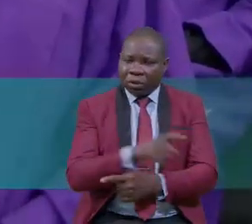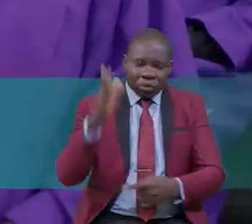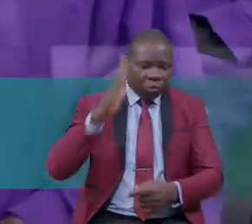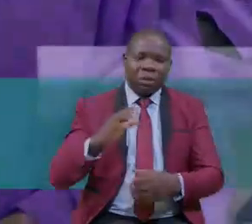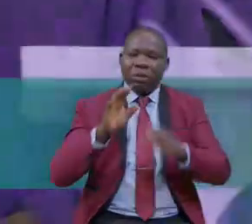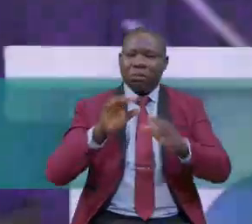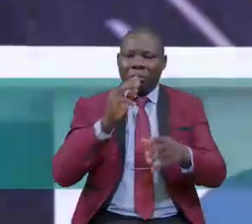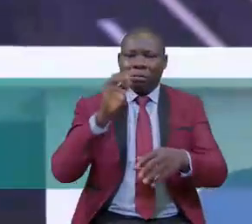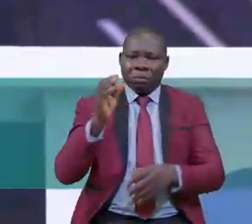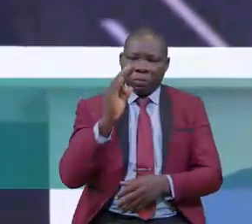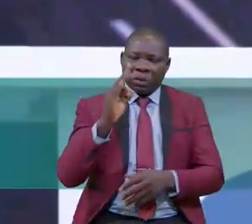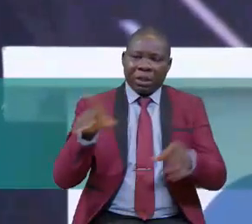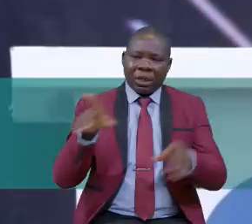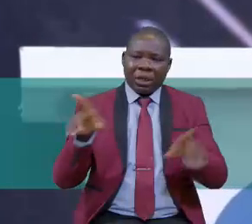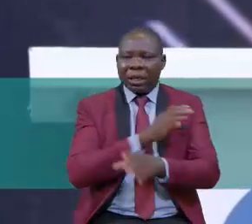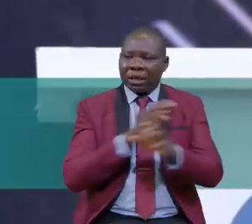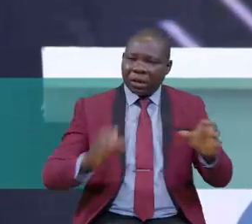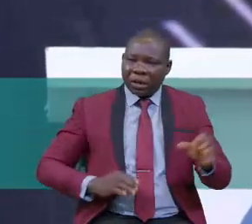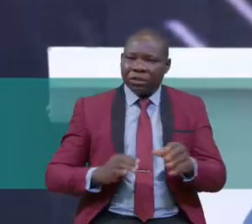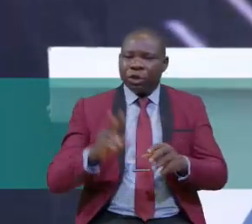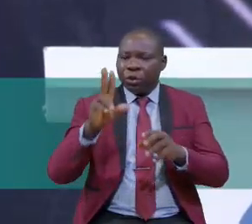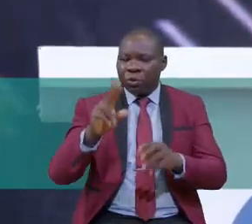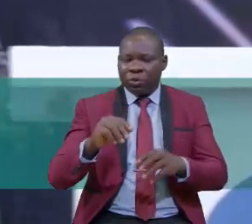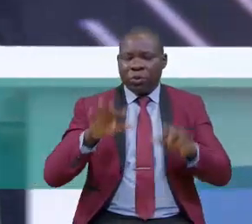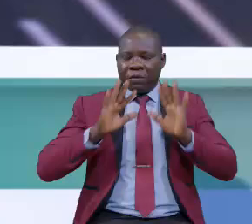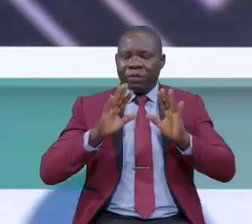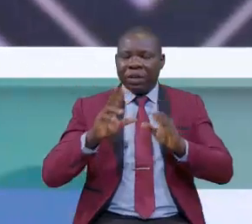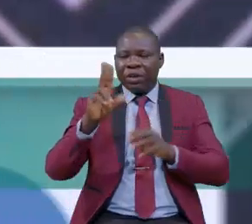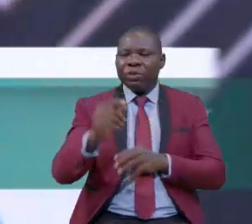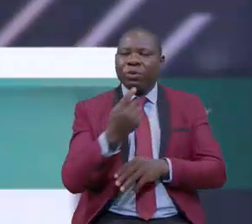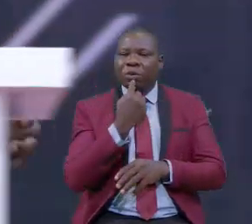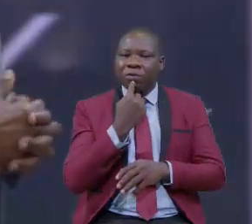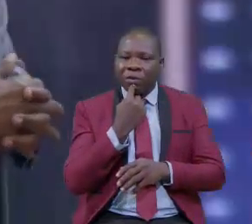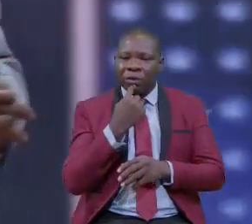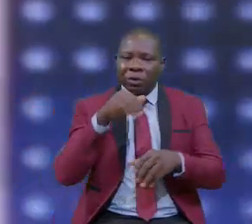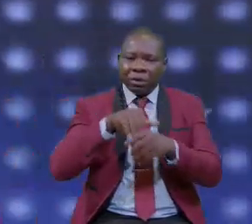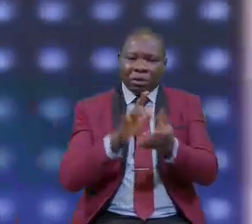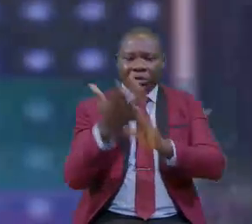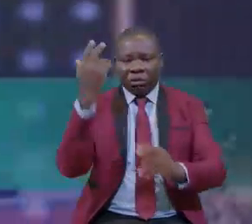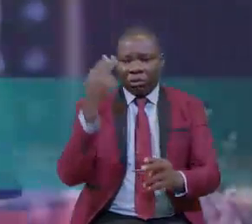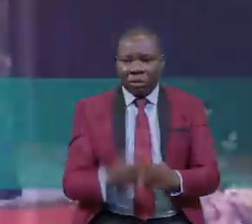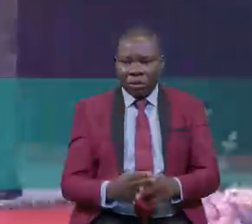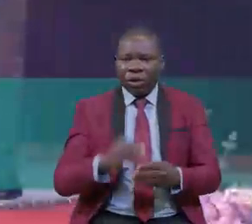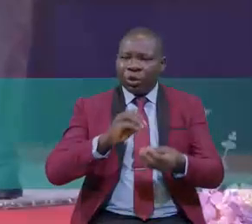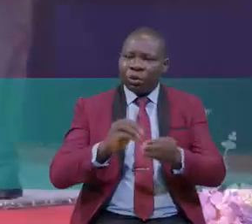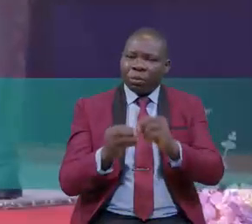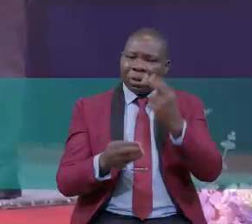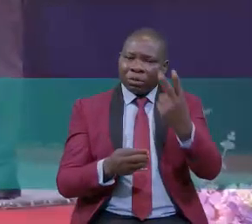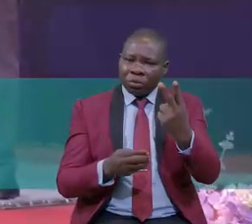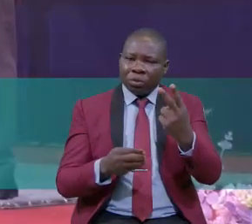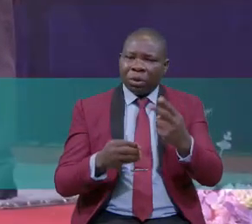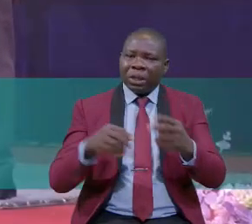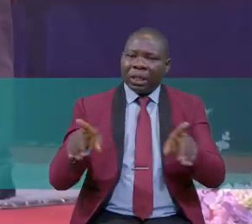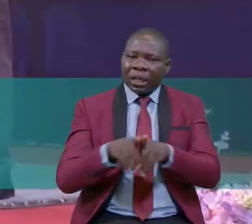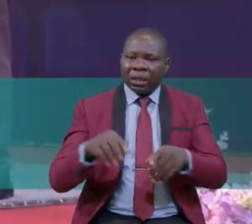Number two, your ministry will focus and freshness. You know, sometimes when I was